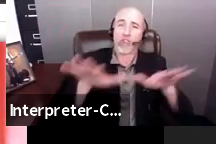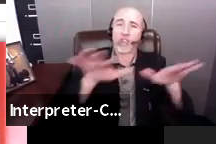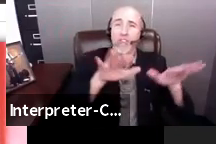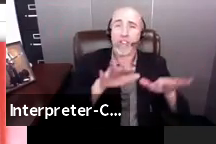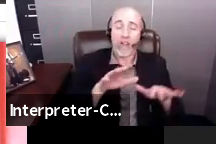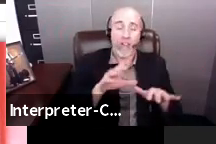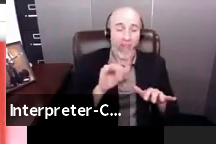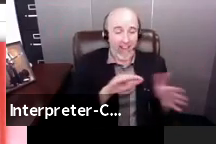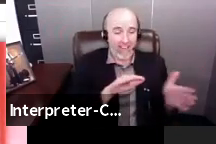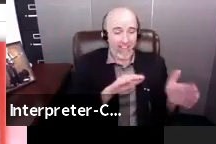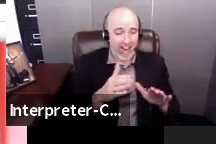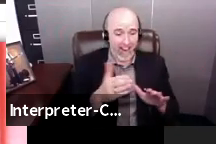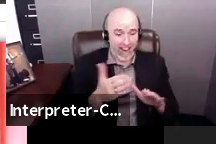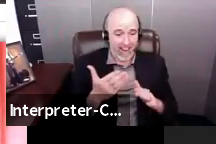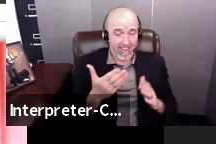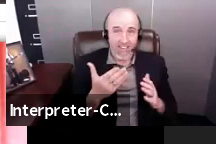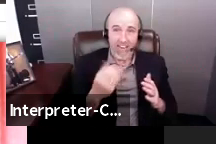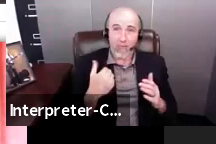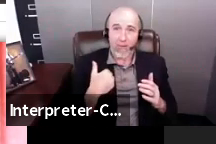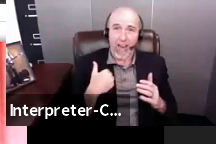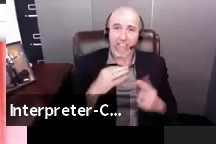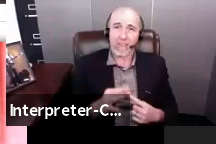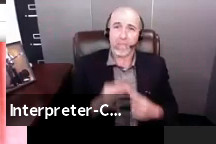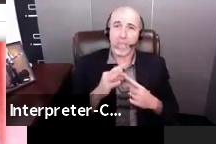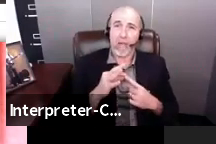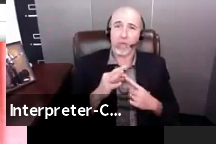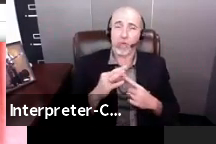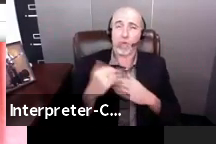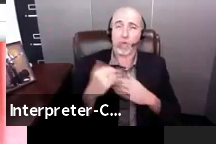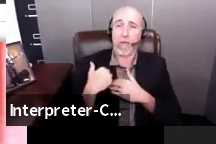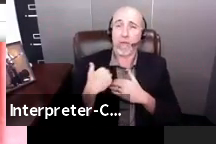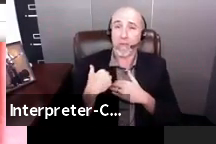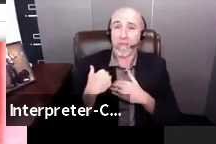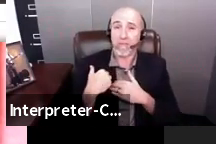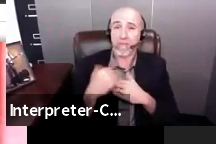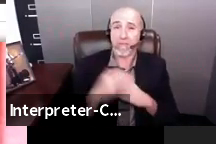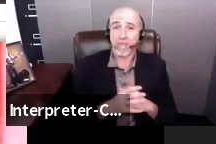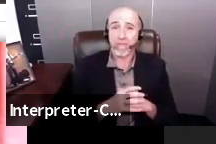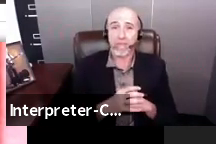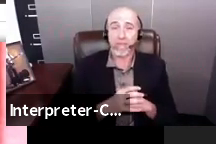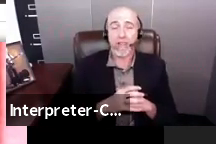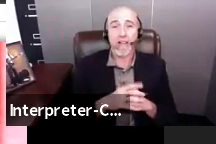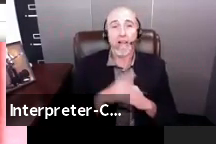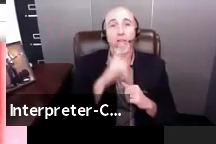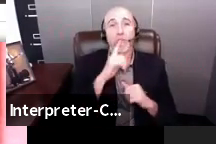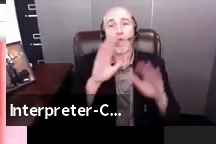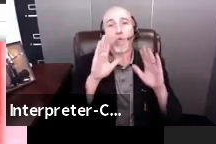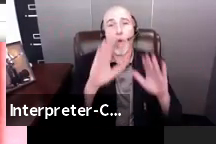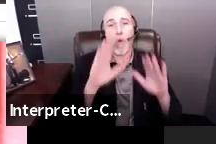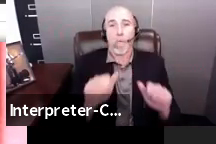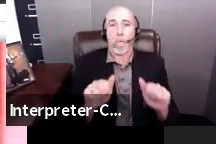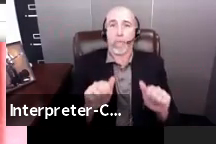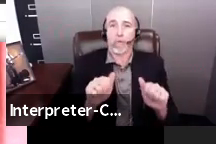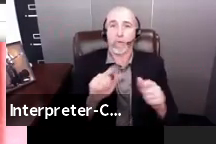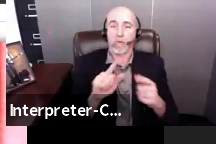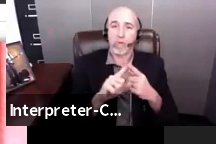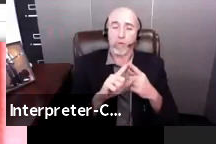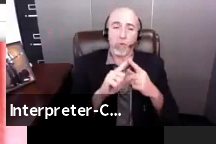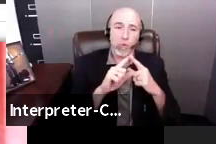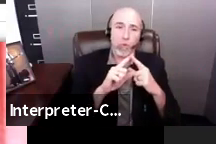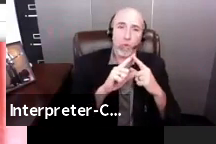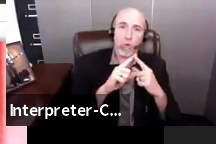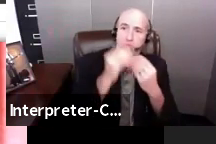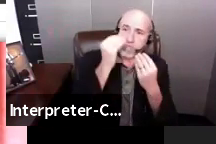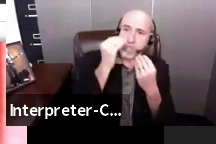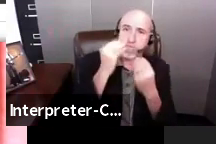days of dying carry a special responsibility. there is a great potential to communicate